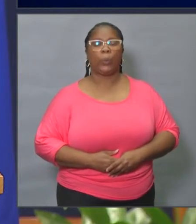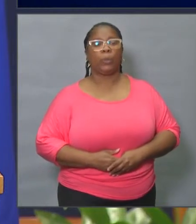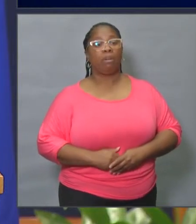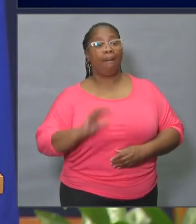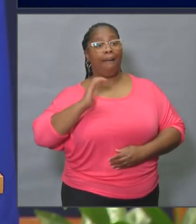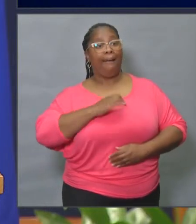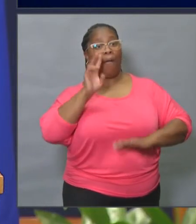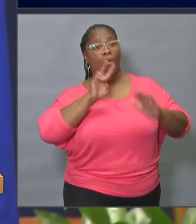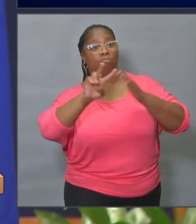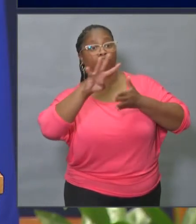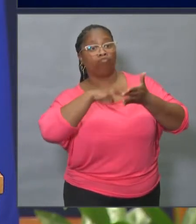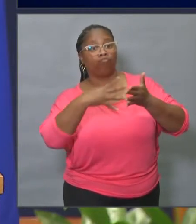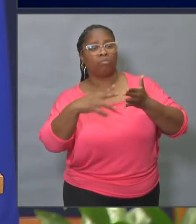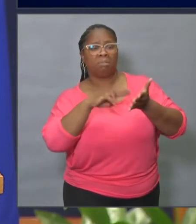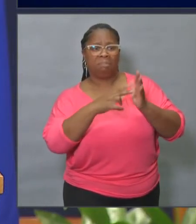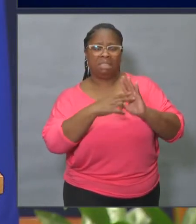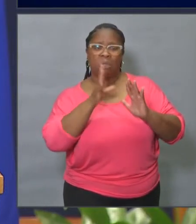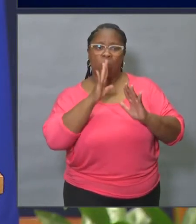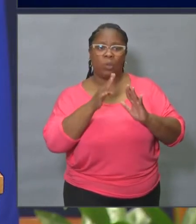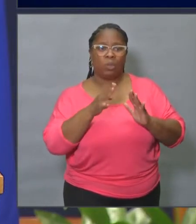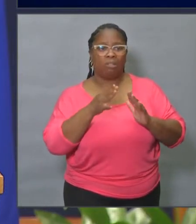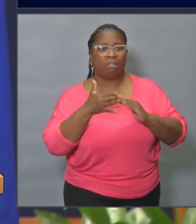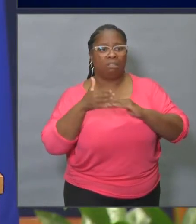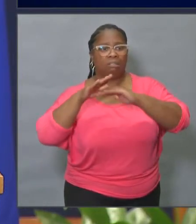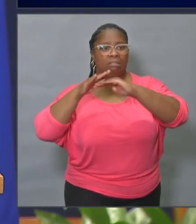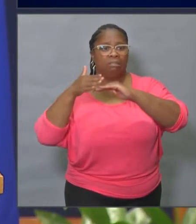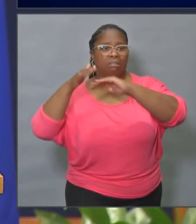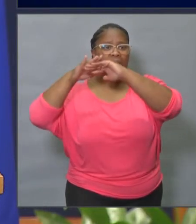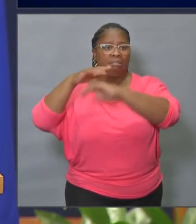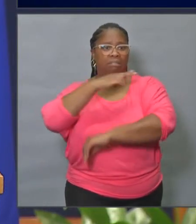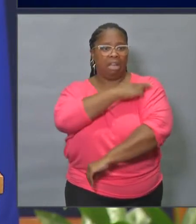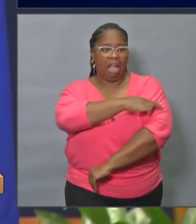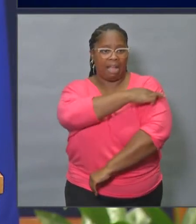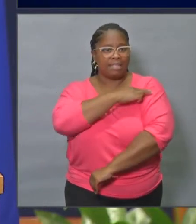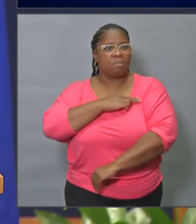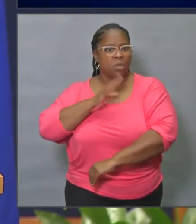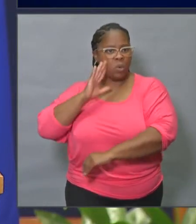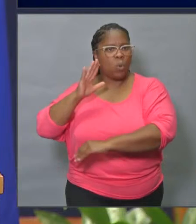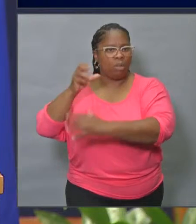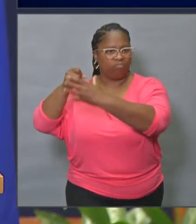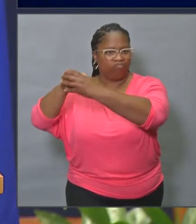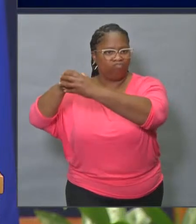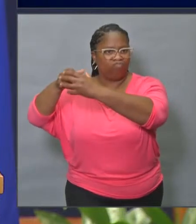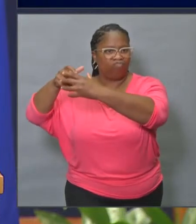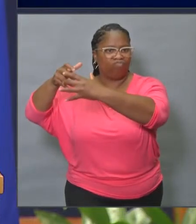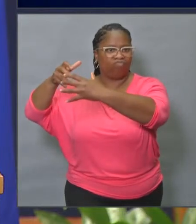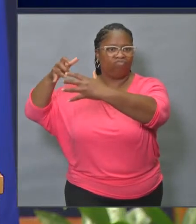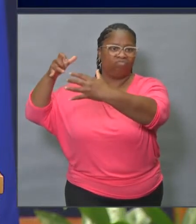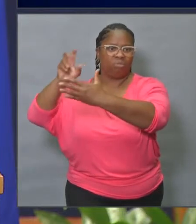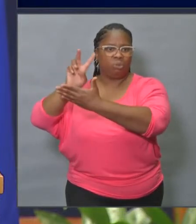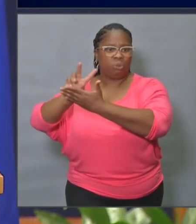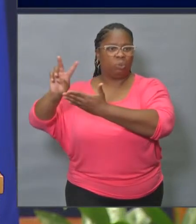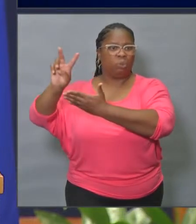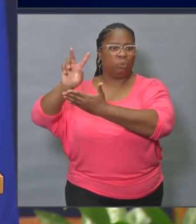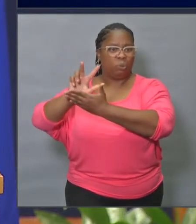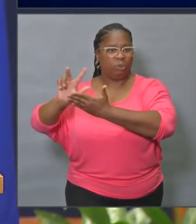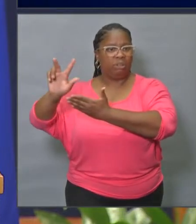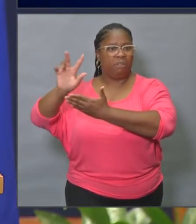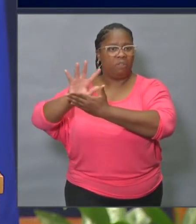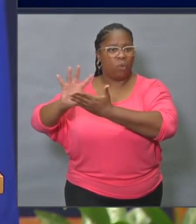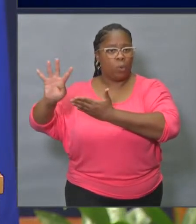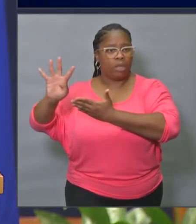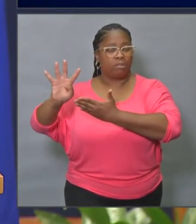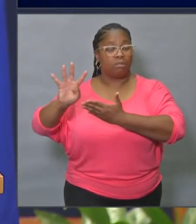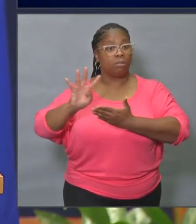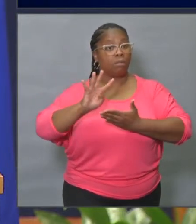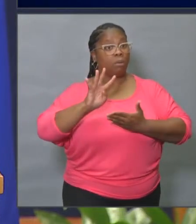have a continued increase in hospital patient volume over the next 2 to 4 weeks, and we would anticipate beginning to see that